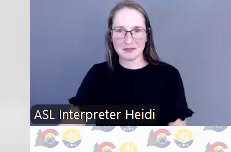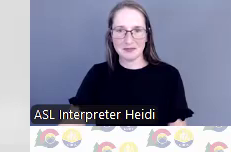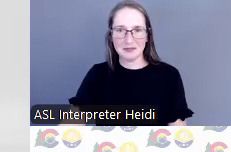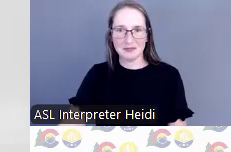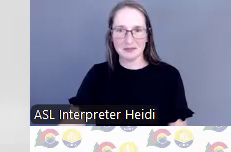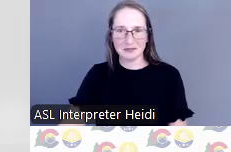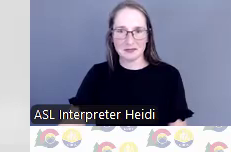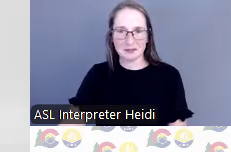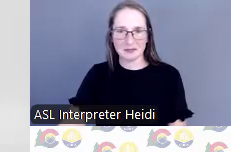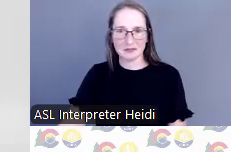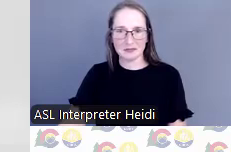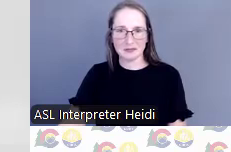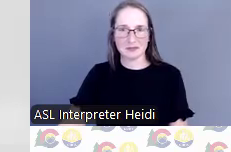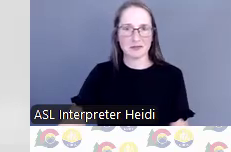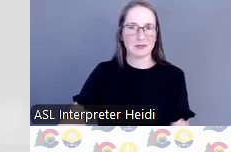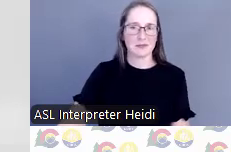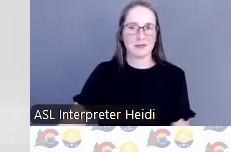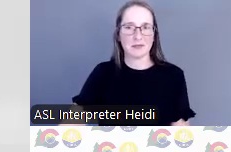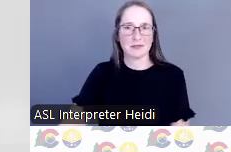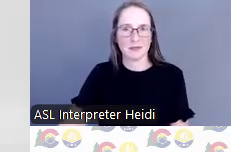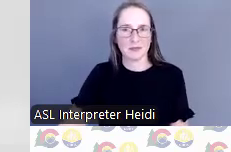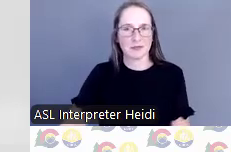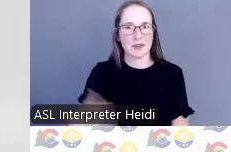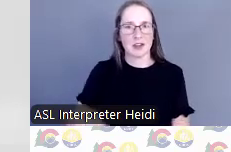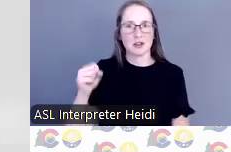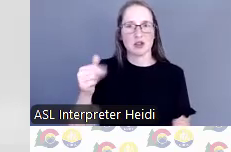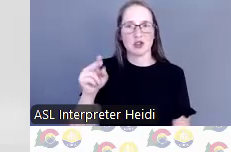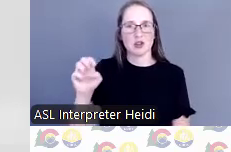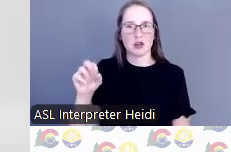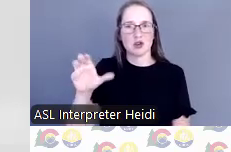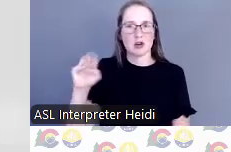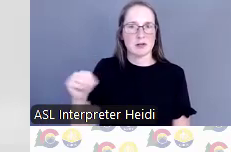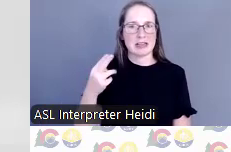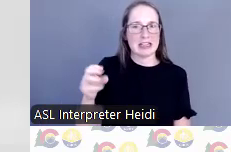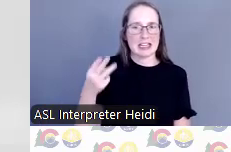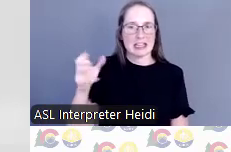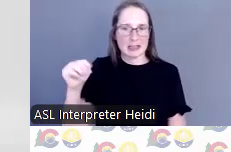I'm Shane Orm. I use he, him pronouns, and yeah, I'm Program Assistant as well.